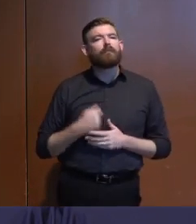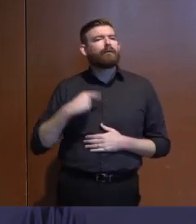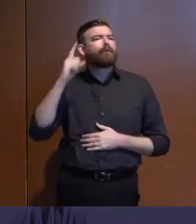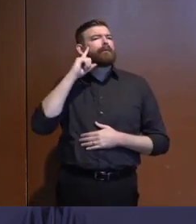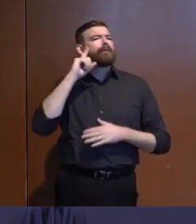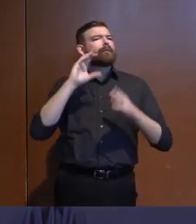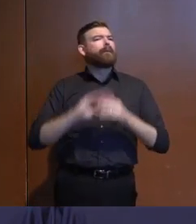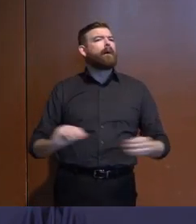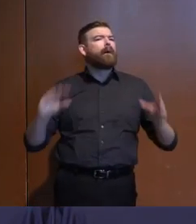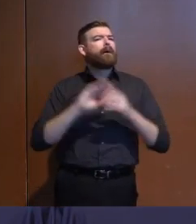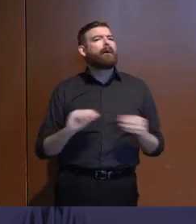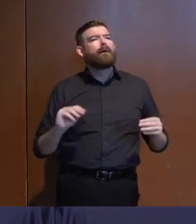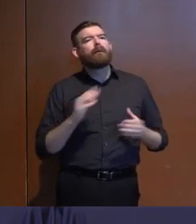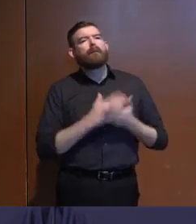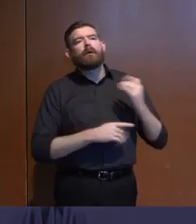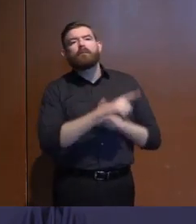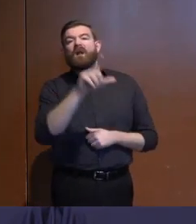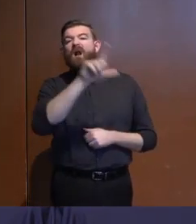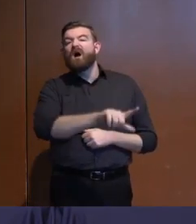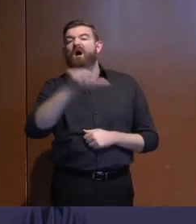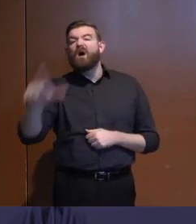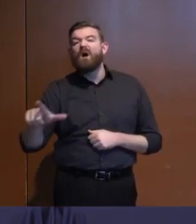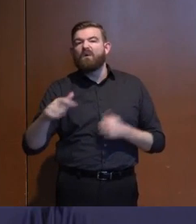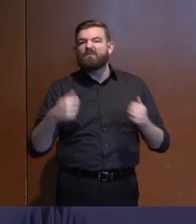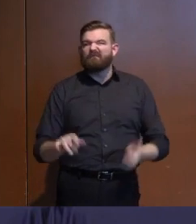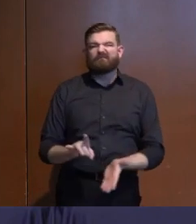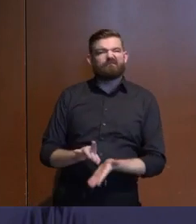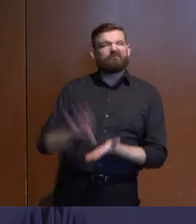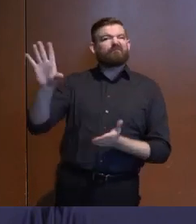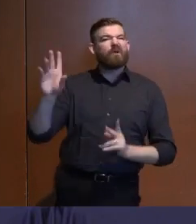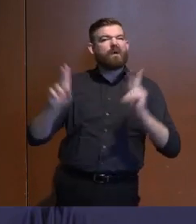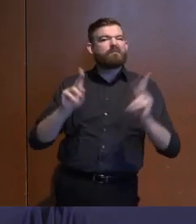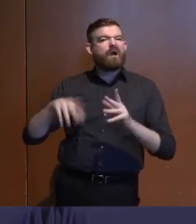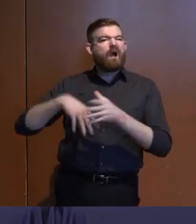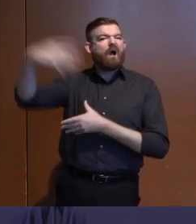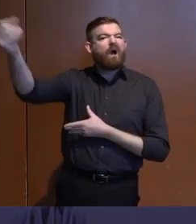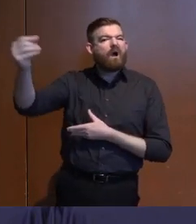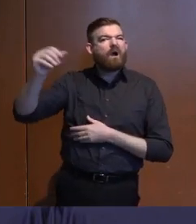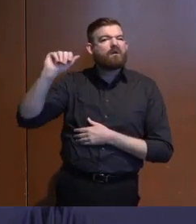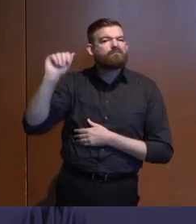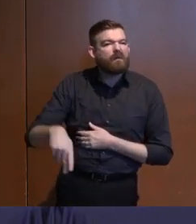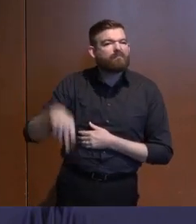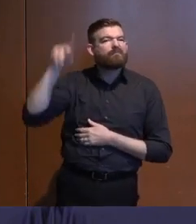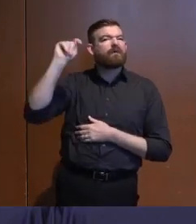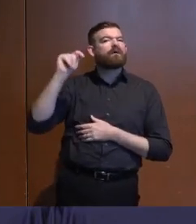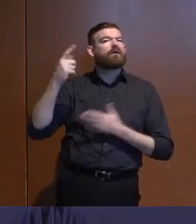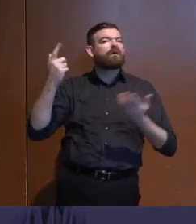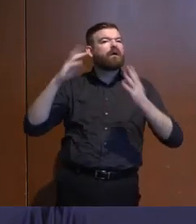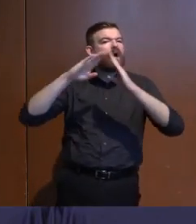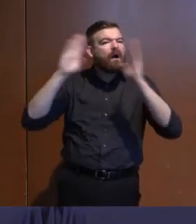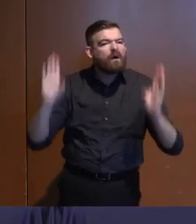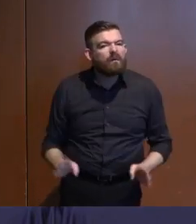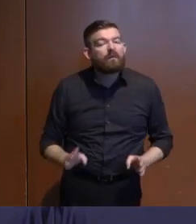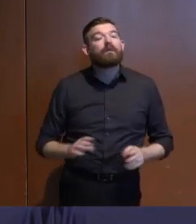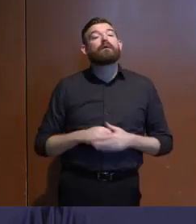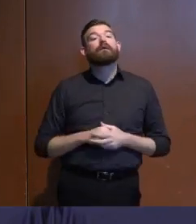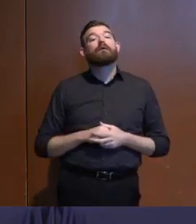evict tenants during this emergency. To any renter facing eviction, let me be